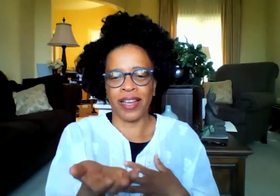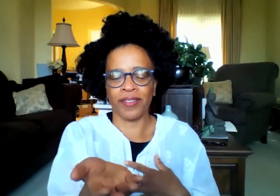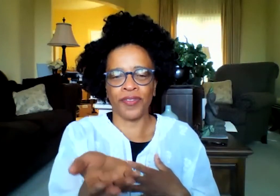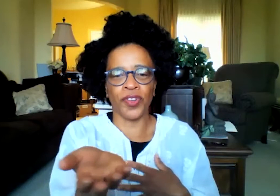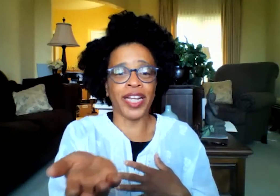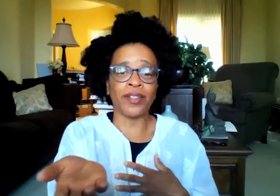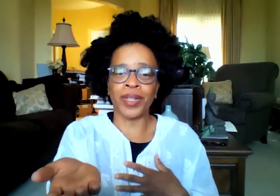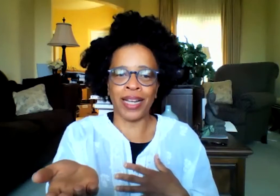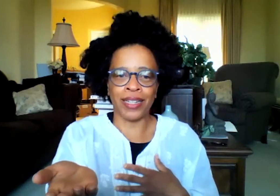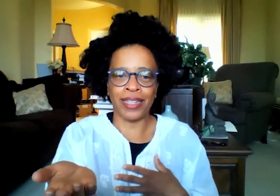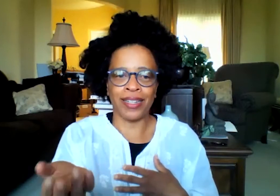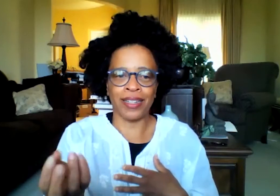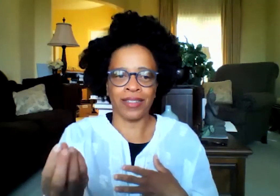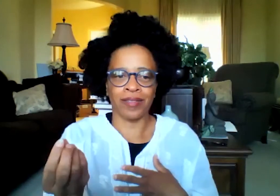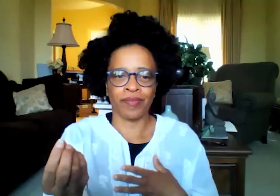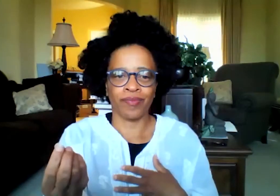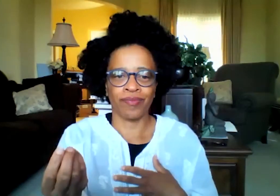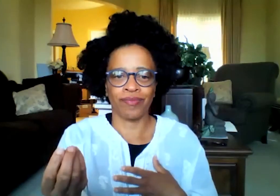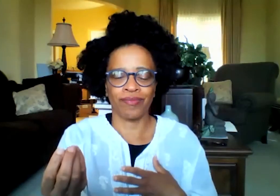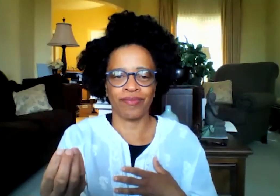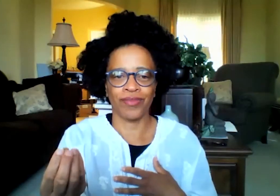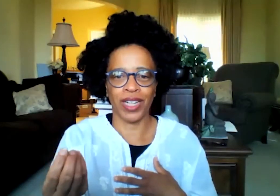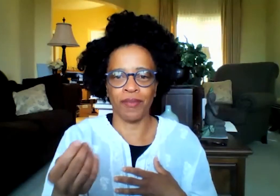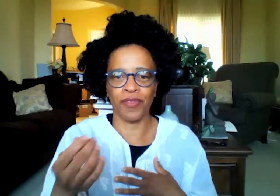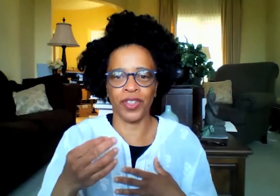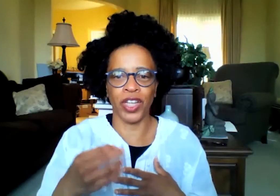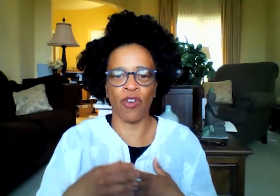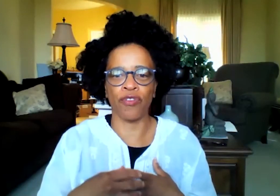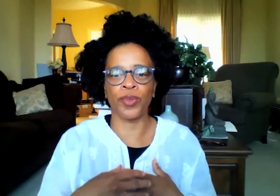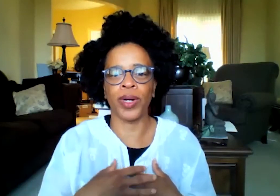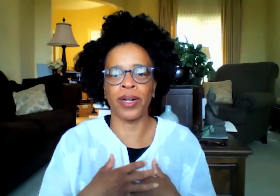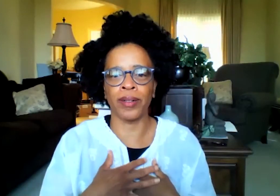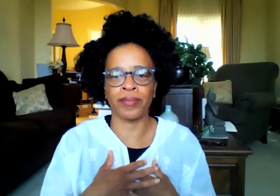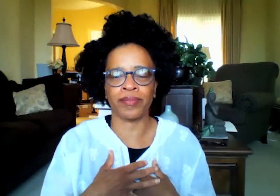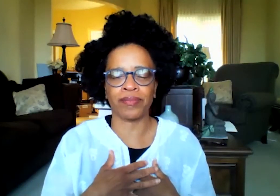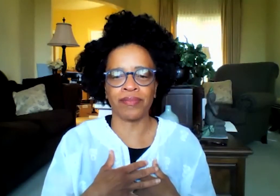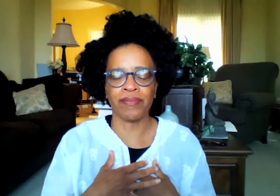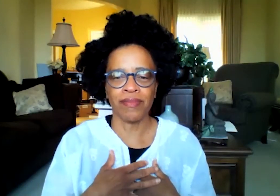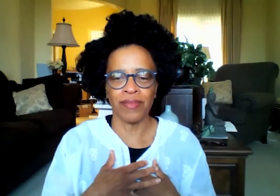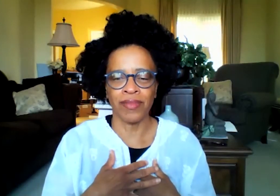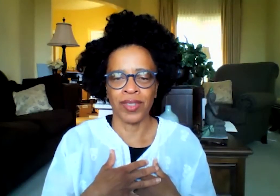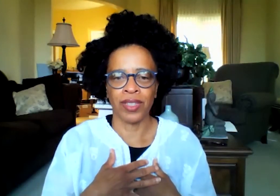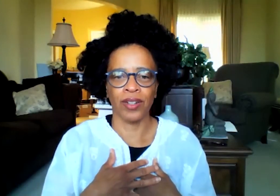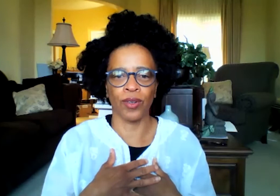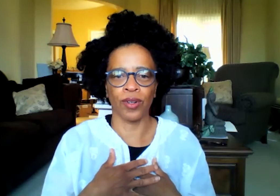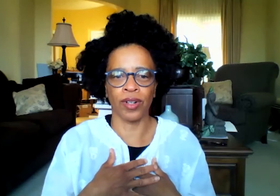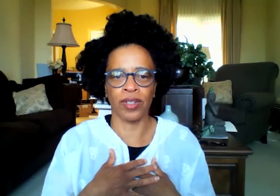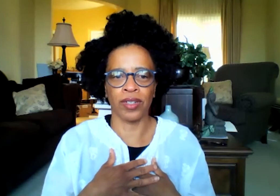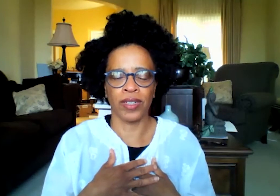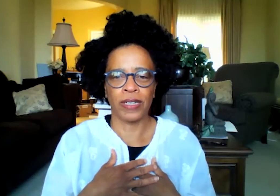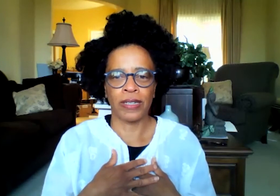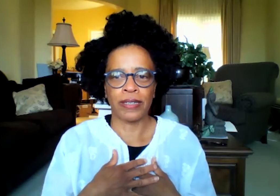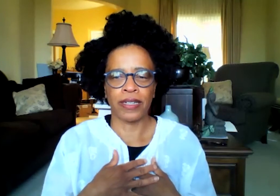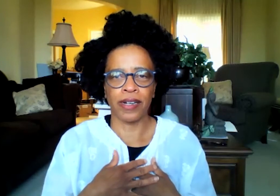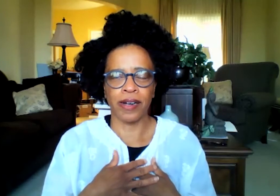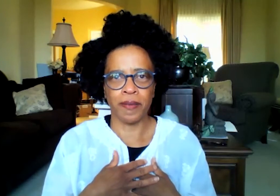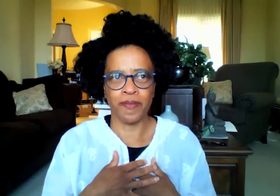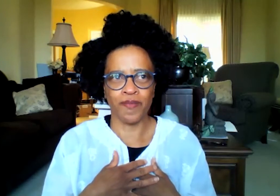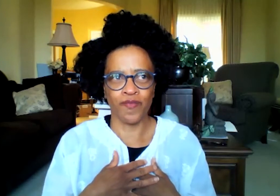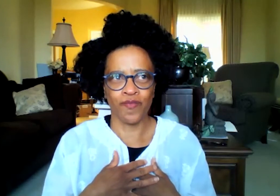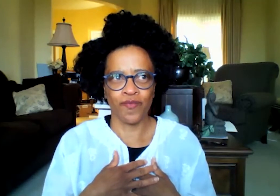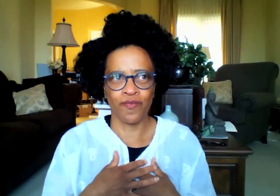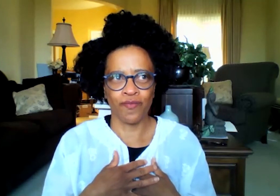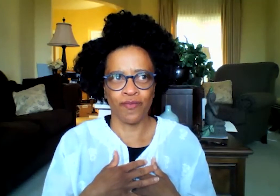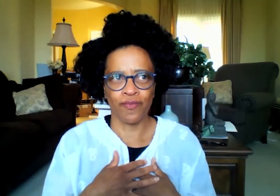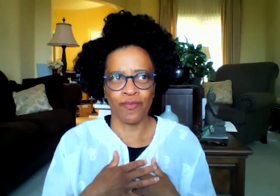like that friend when I need it, when I'm feeling overwhelmed or